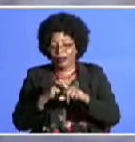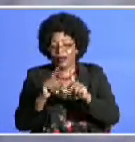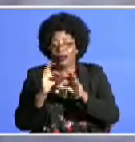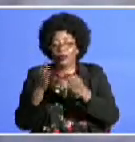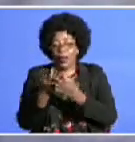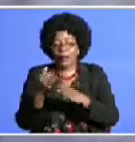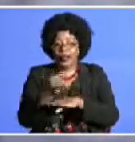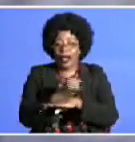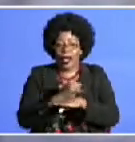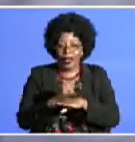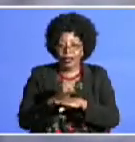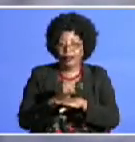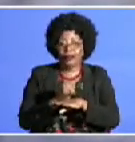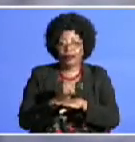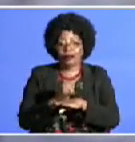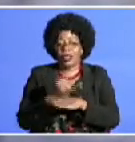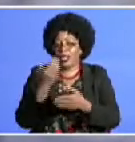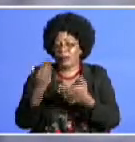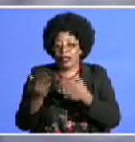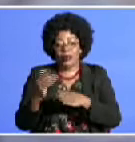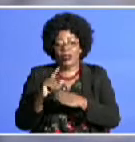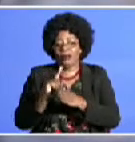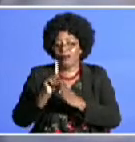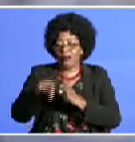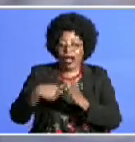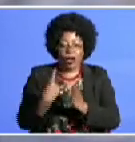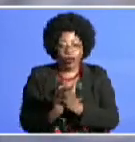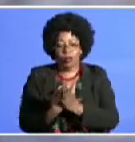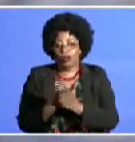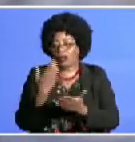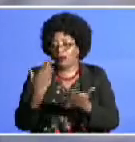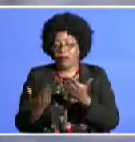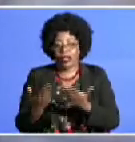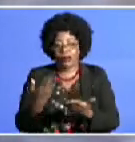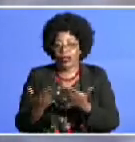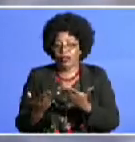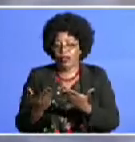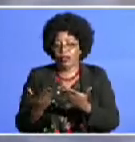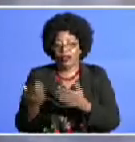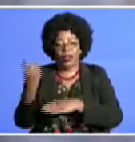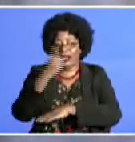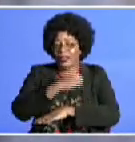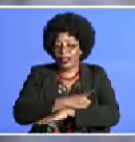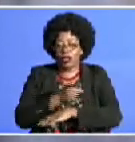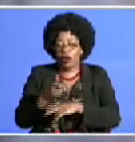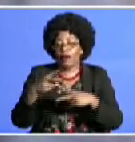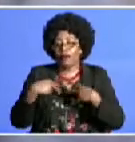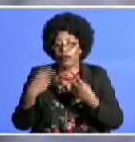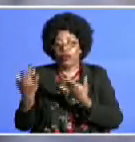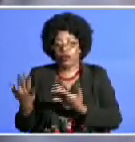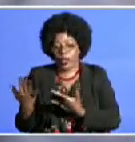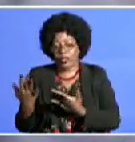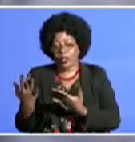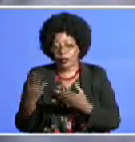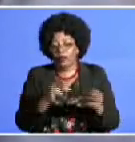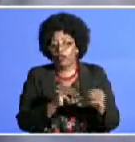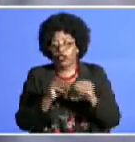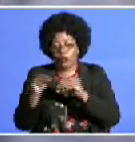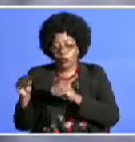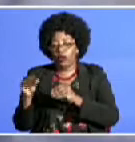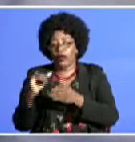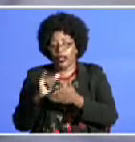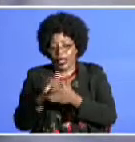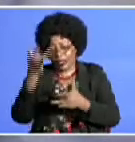island, it may be hours. It may be, you know, almost days sometimes before you can really move a